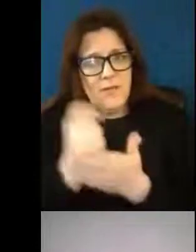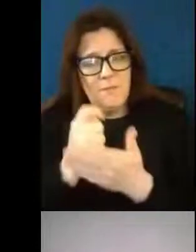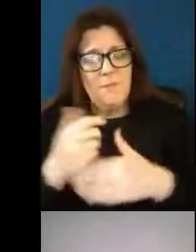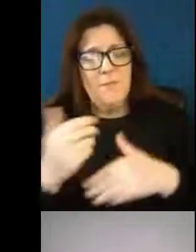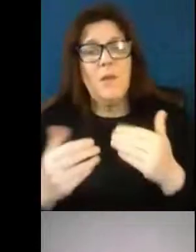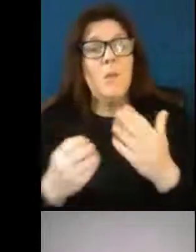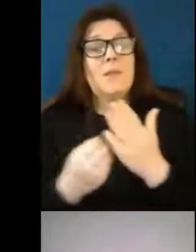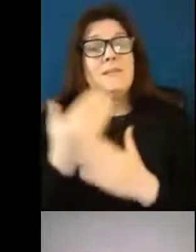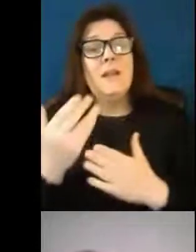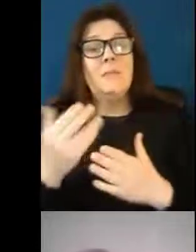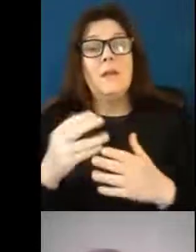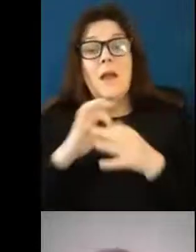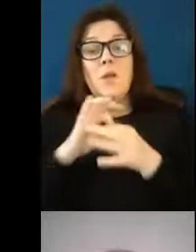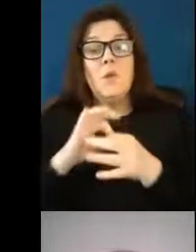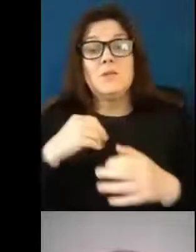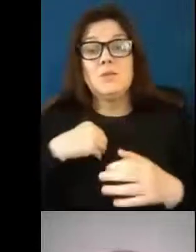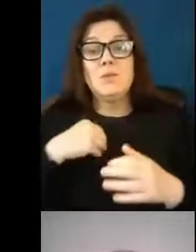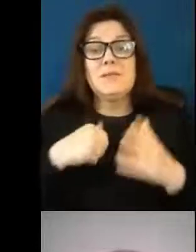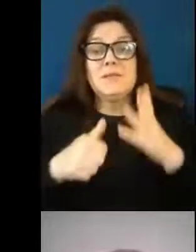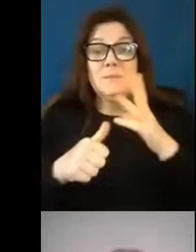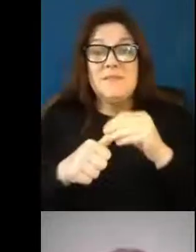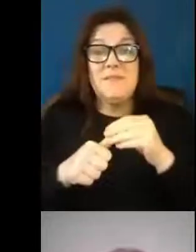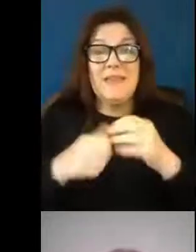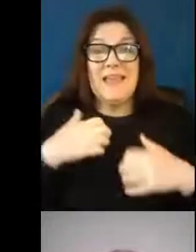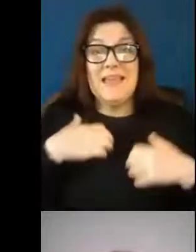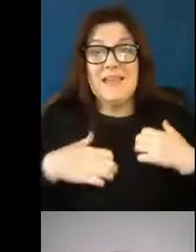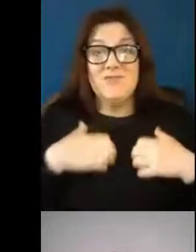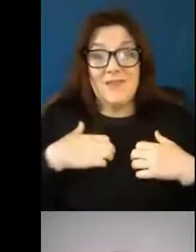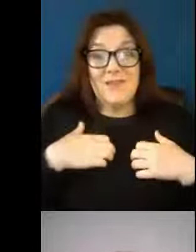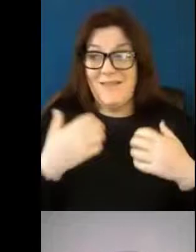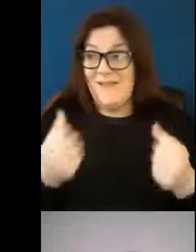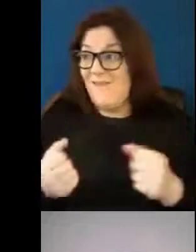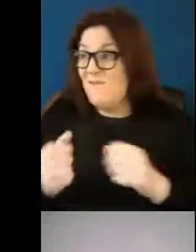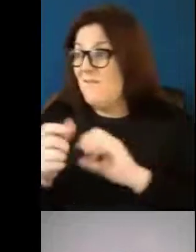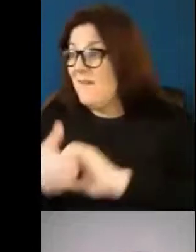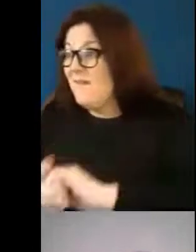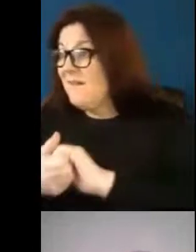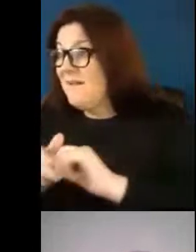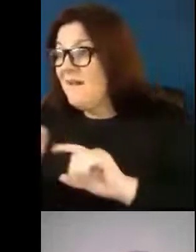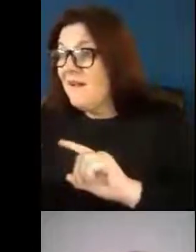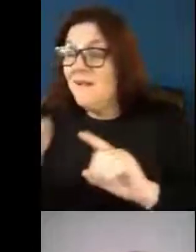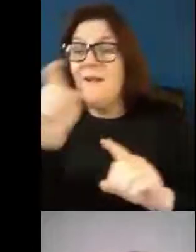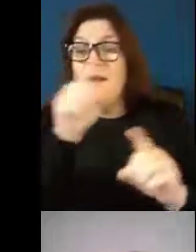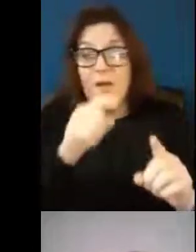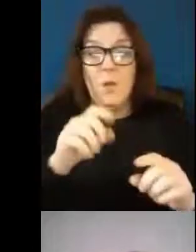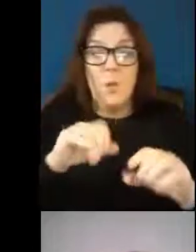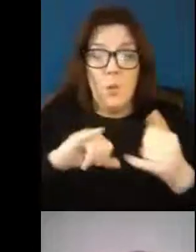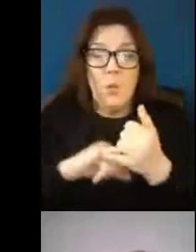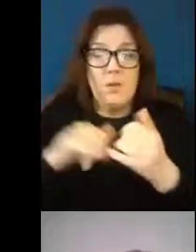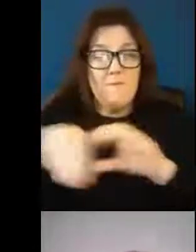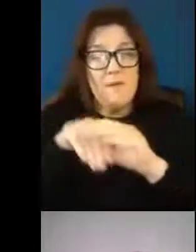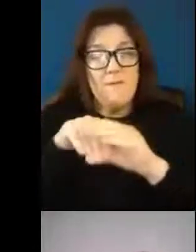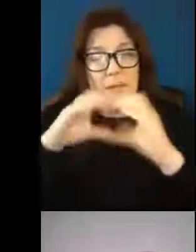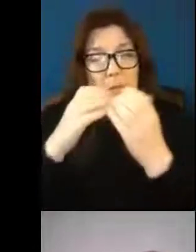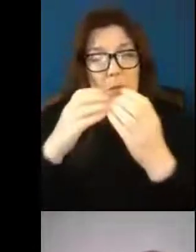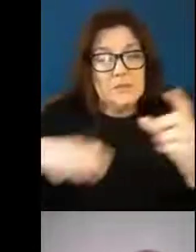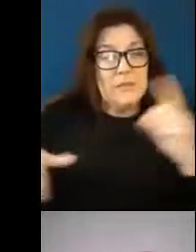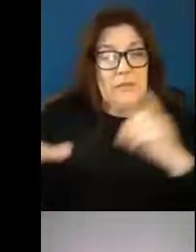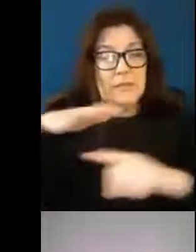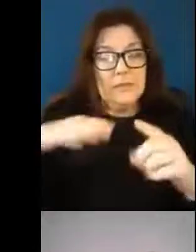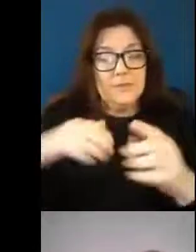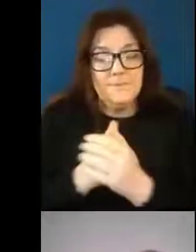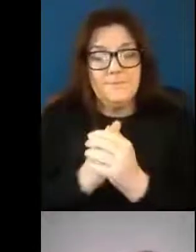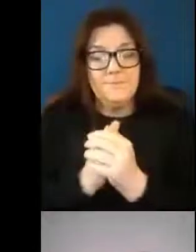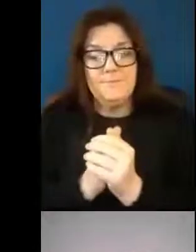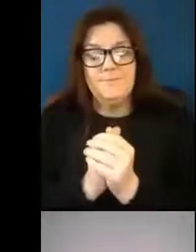develop according to particular interests that colleagues have who are part of the community of practice. And I think to some